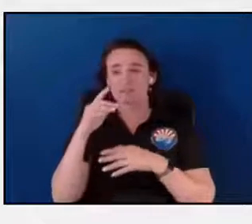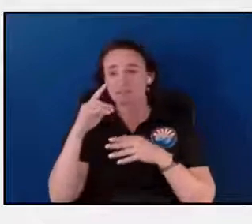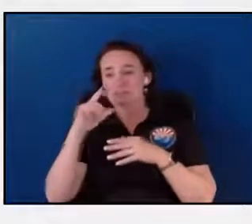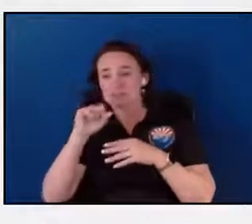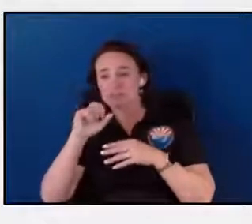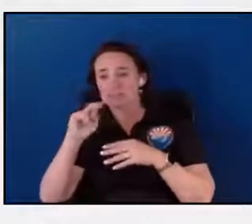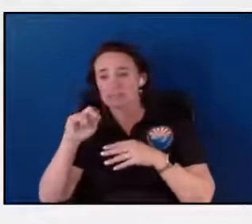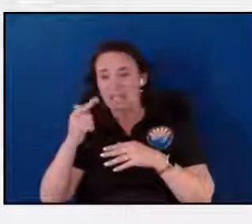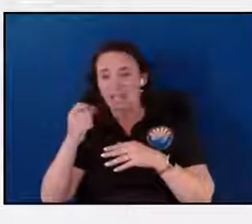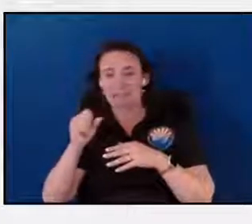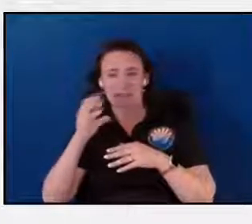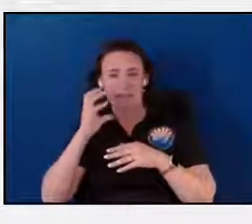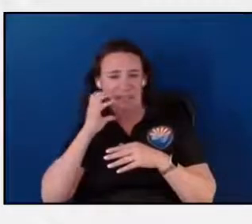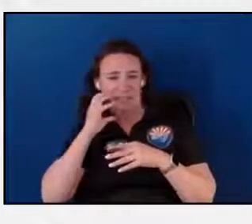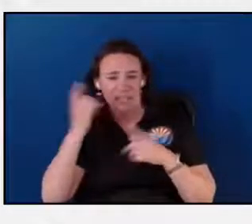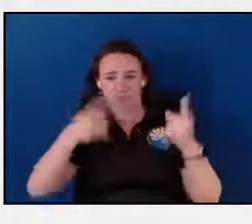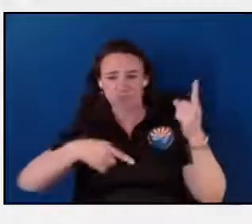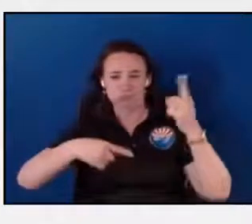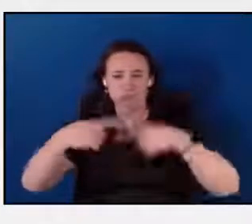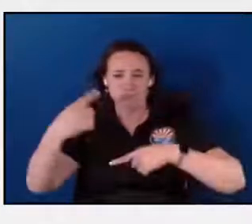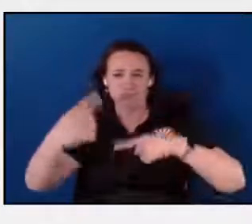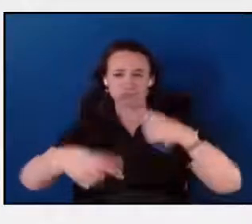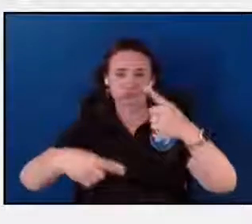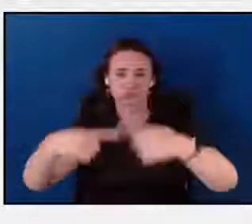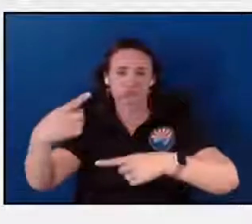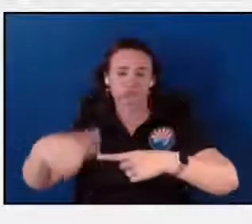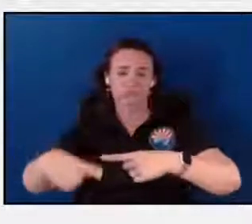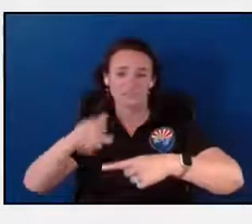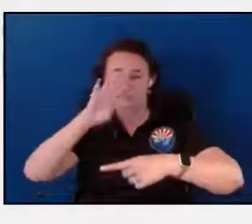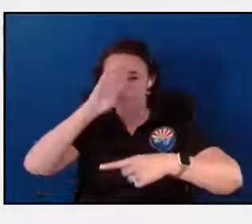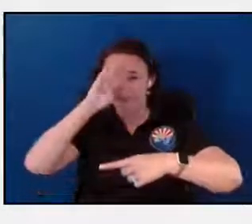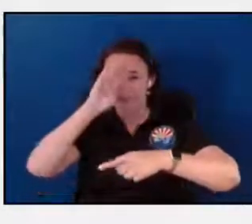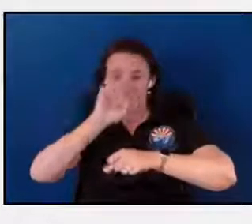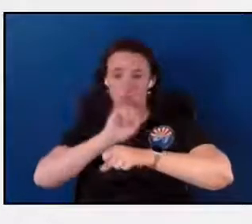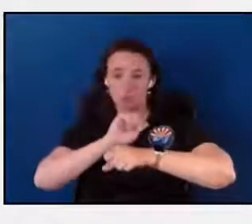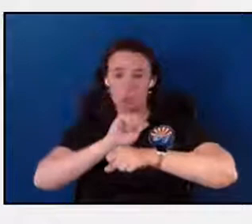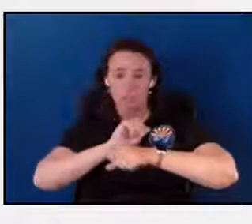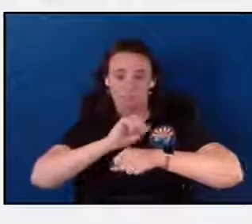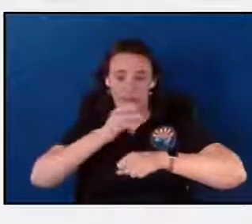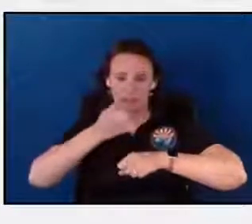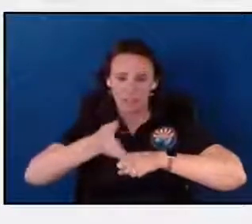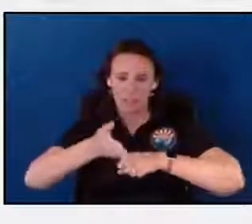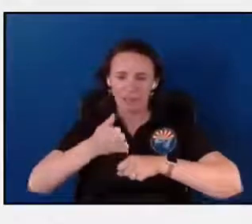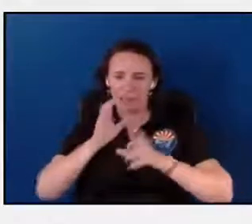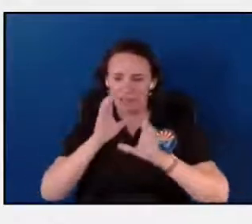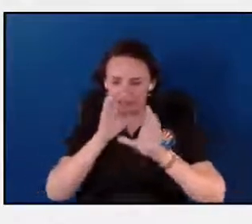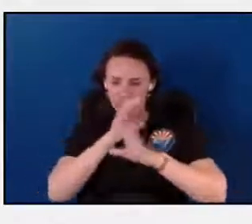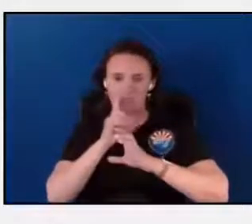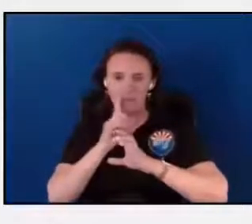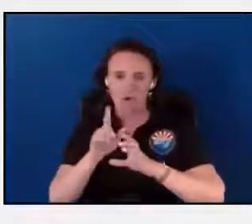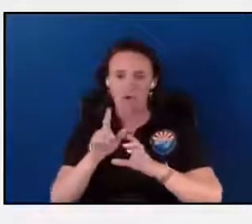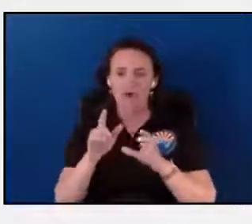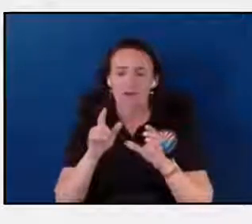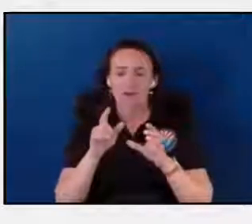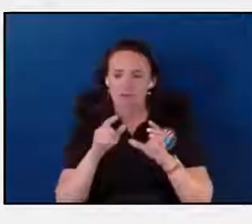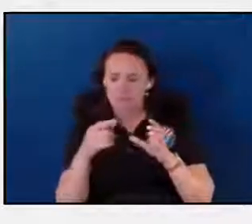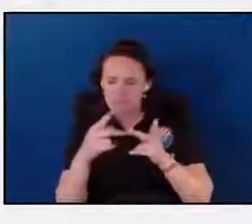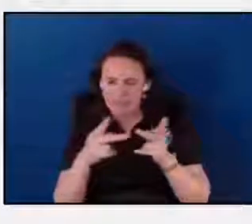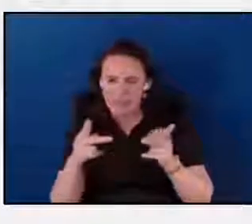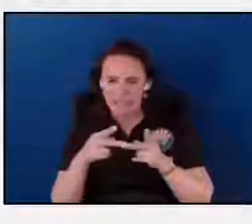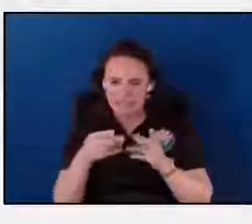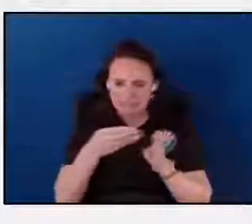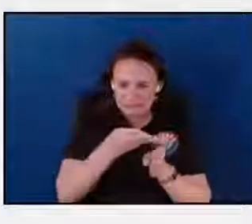those snags, and what firefighters are going to be working in is they look for opportunities to get line put